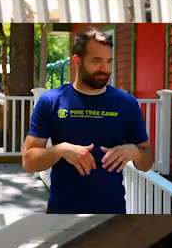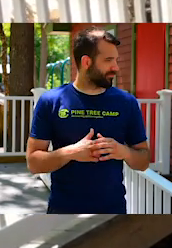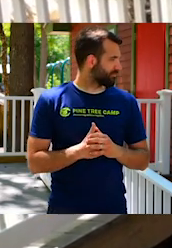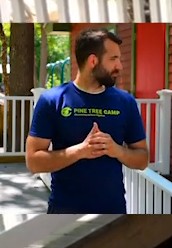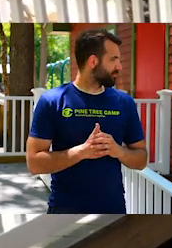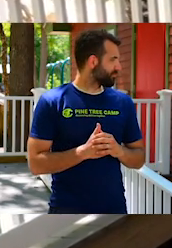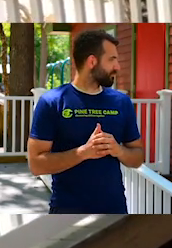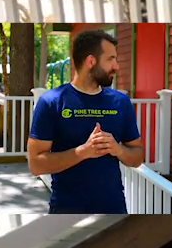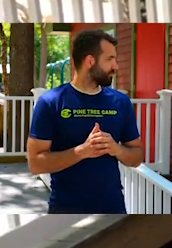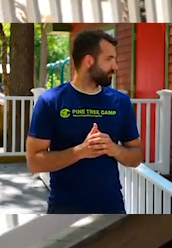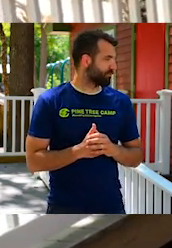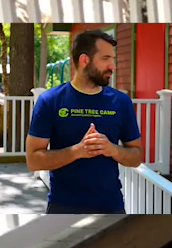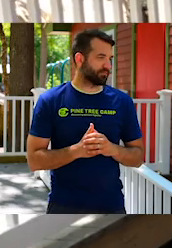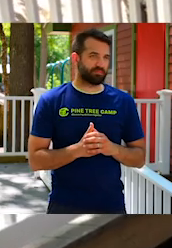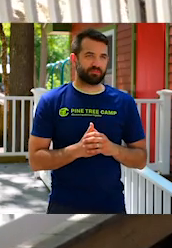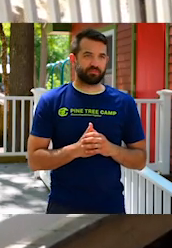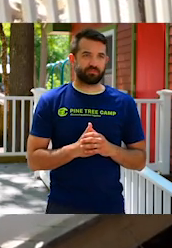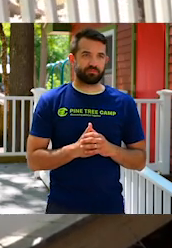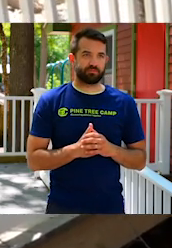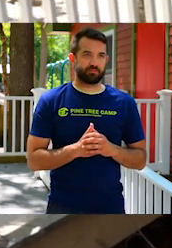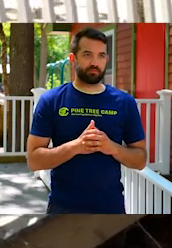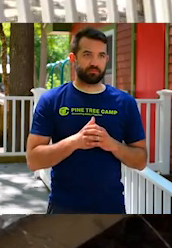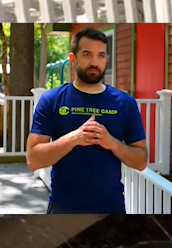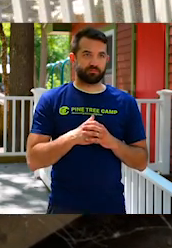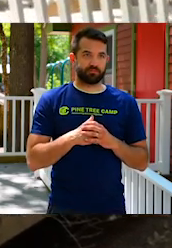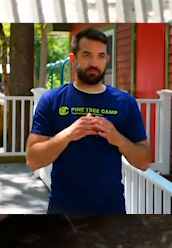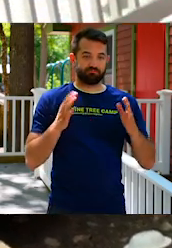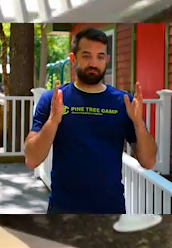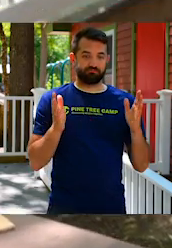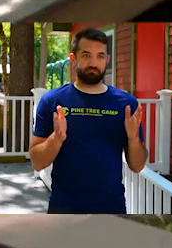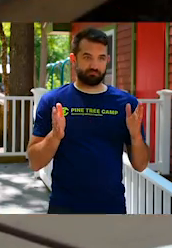And I'm going to take them the long way and fold them